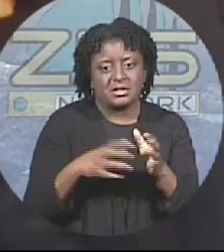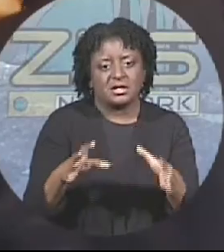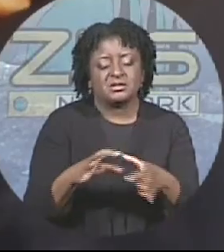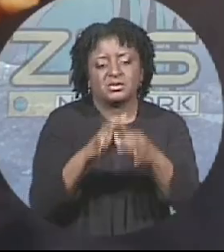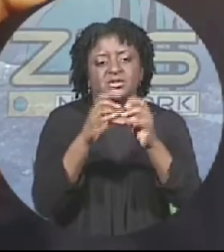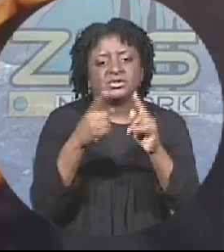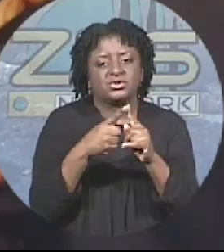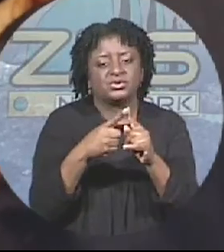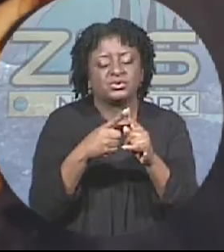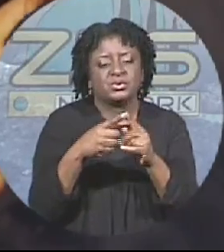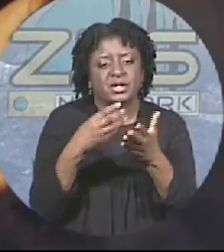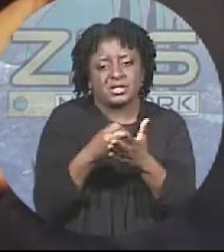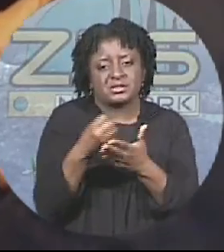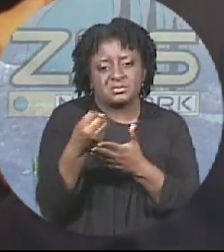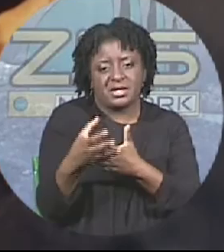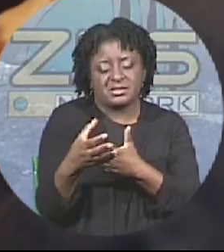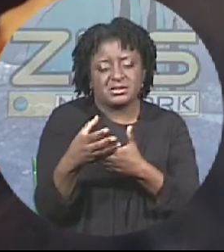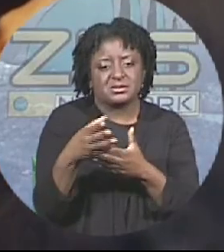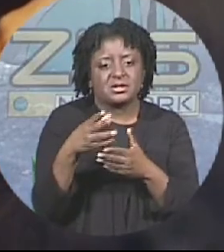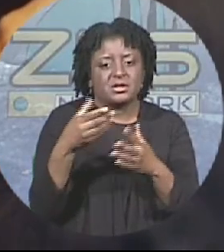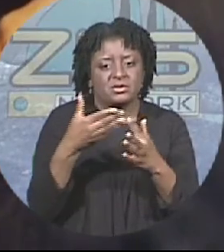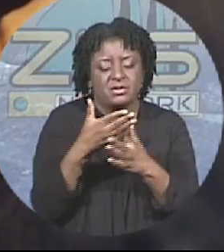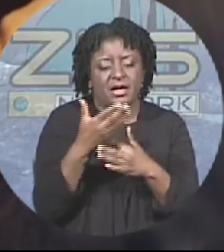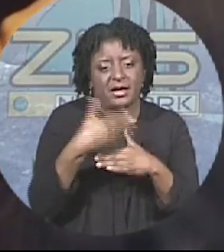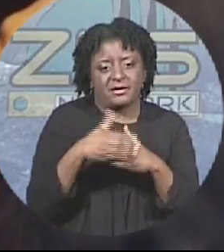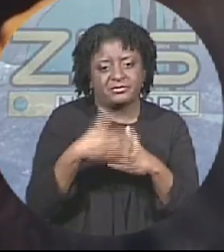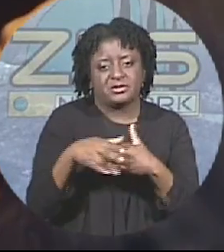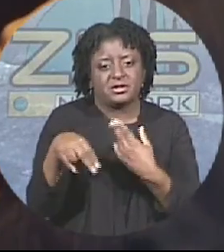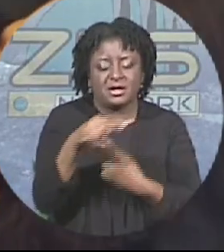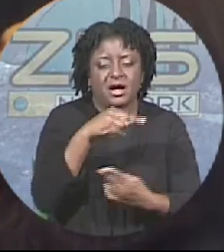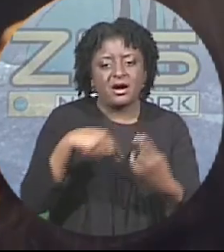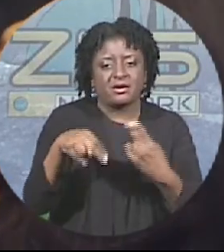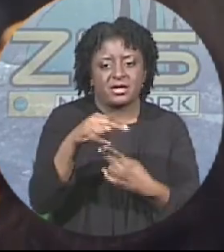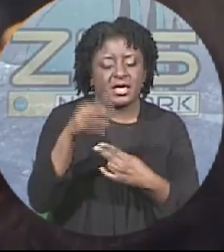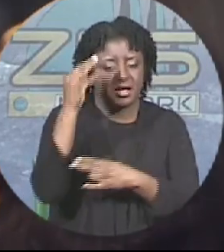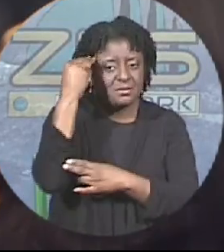Matthew, which cost hundreds of millions of dollars in repairs and financial aid.